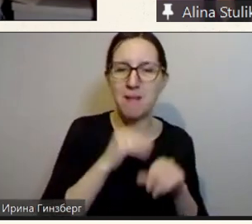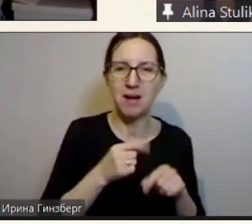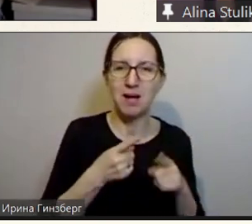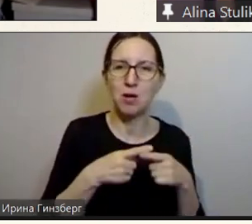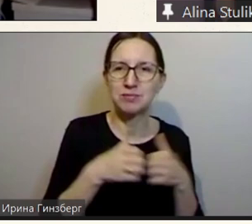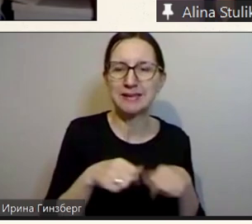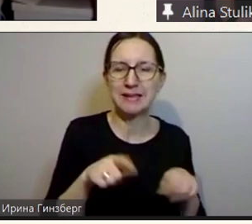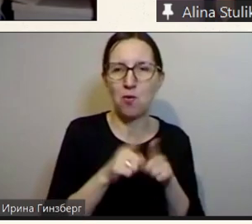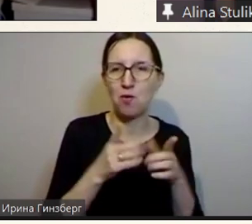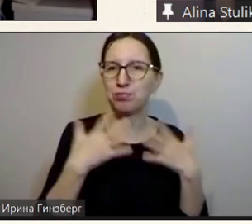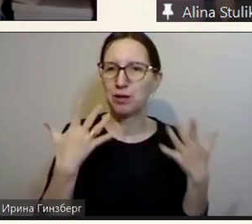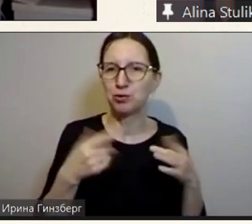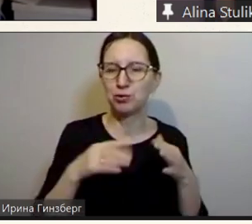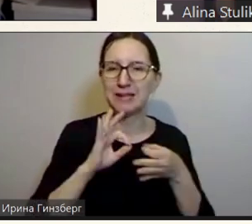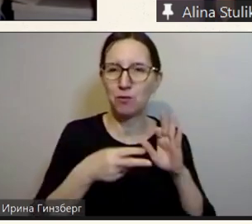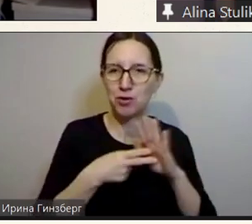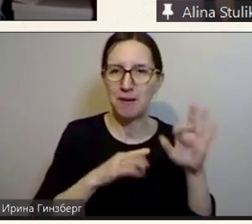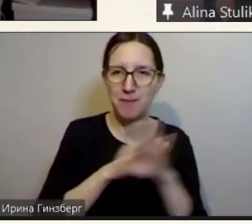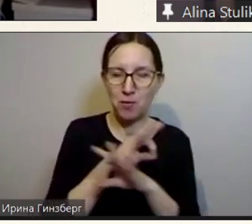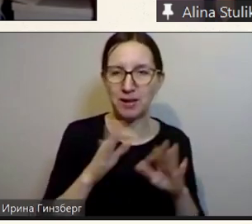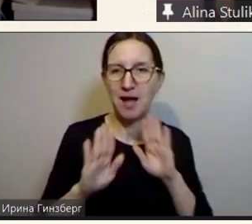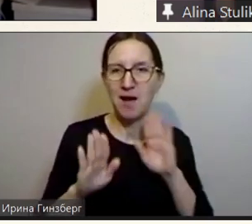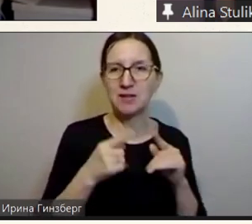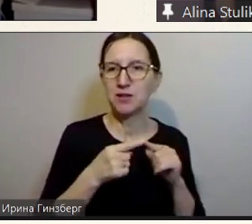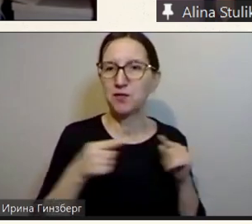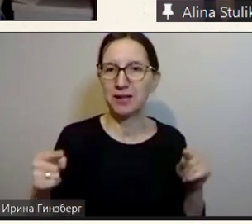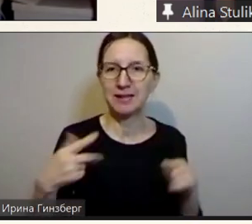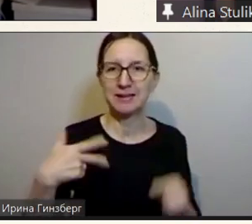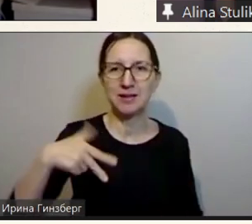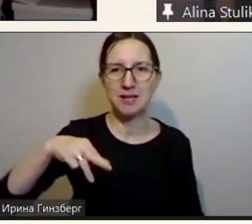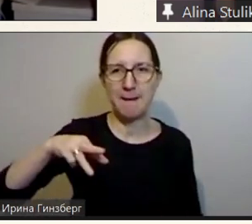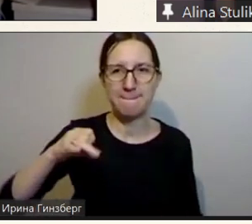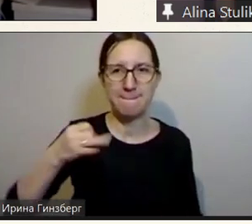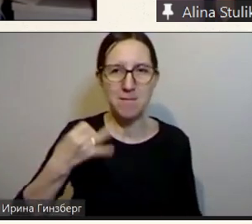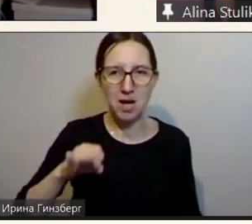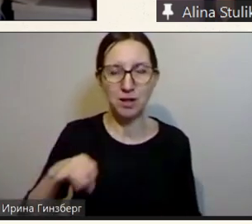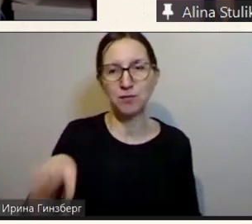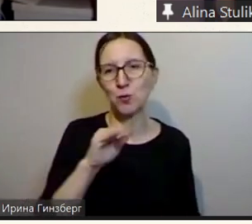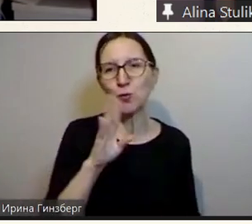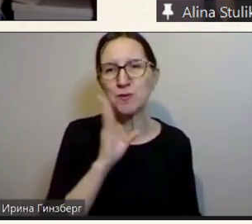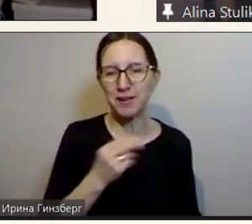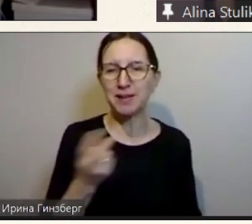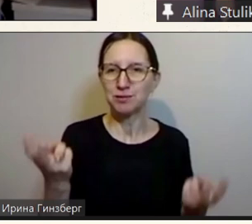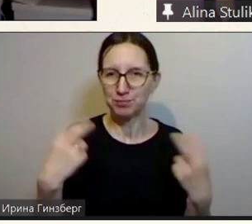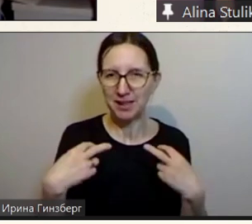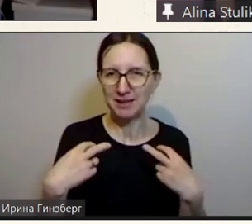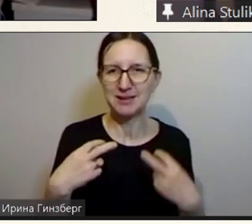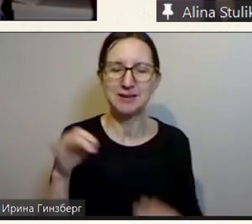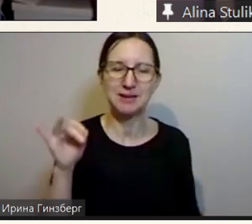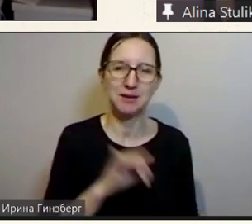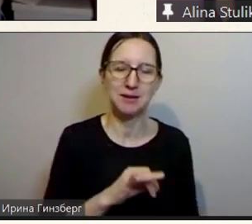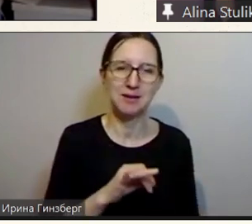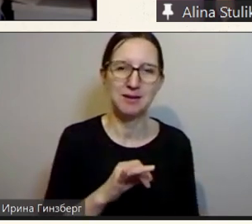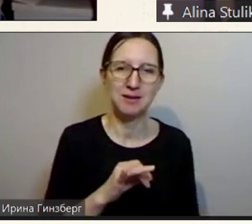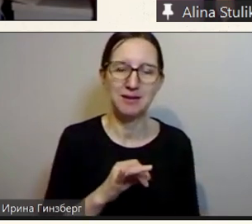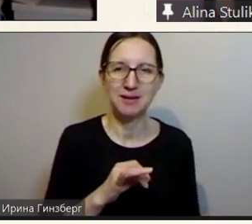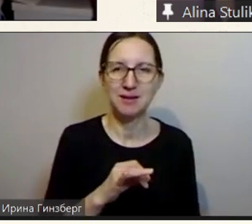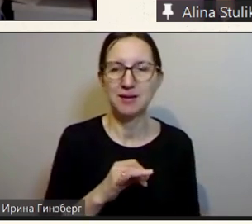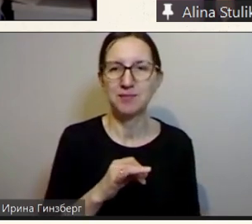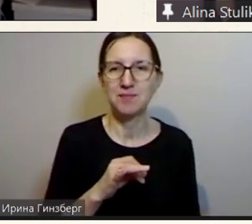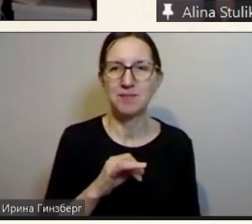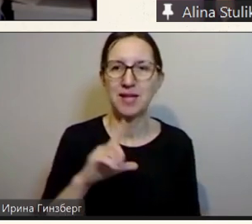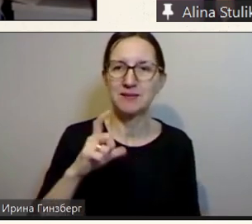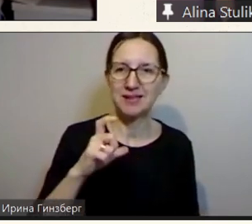institutions. And we are thankful to all our sponsors. The exhibition will last till the 30th of